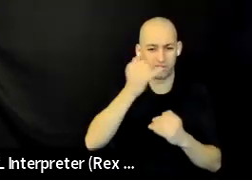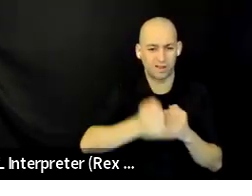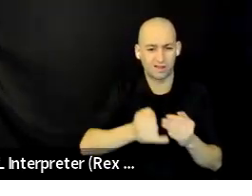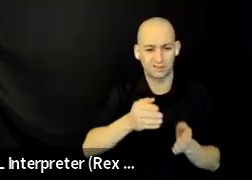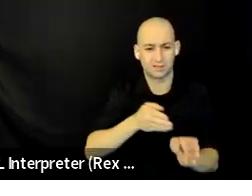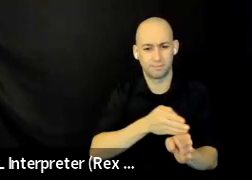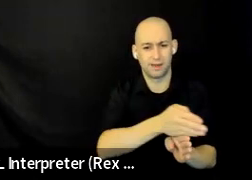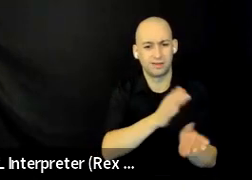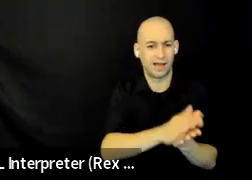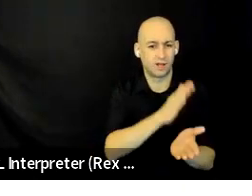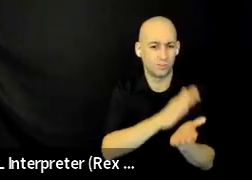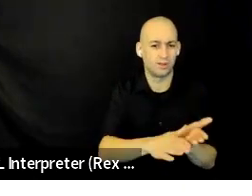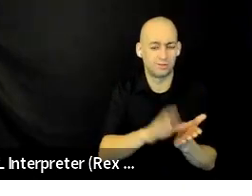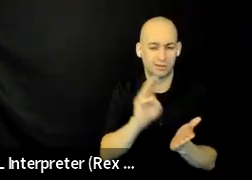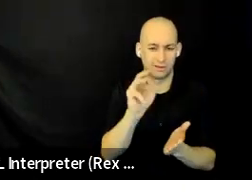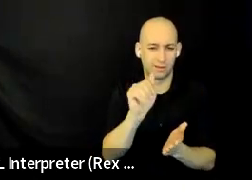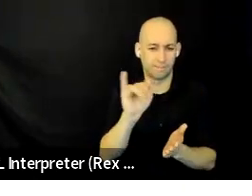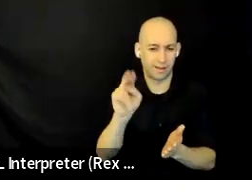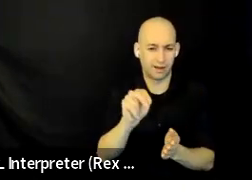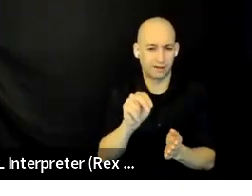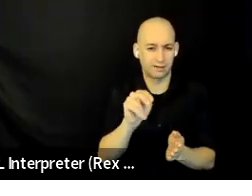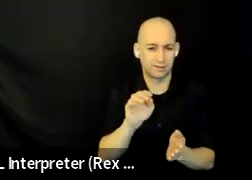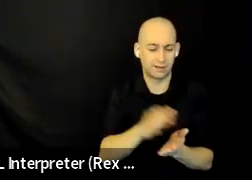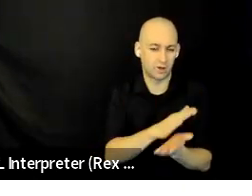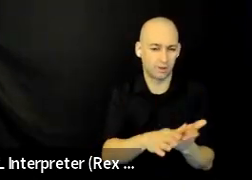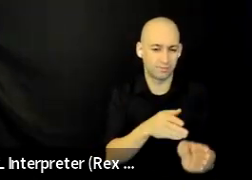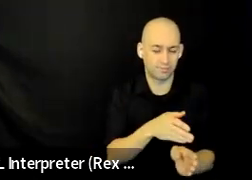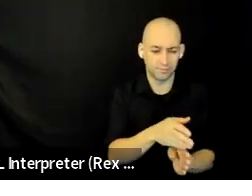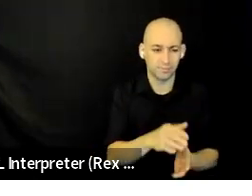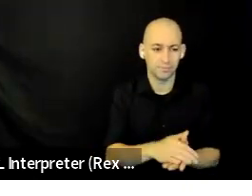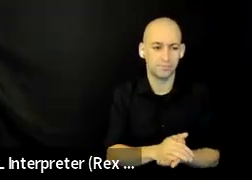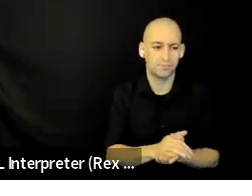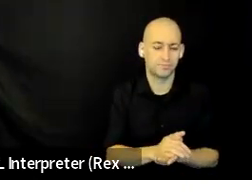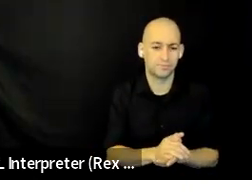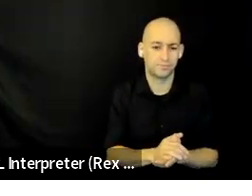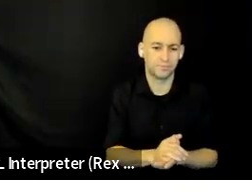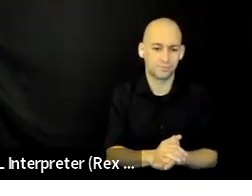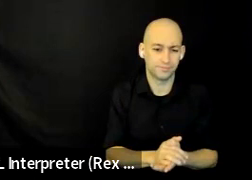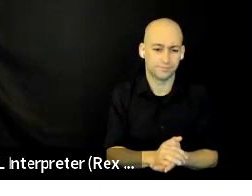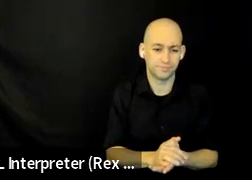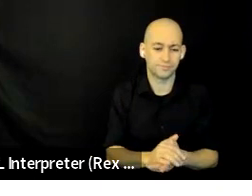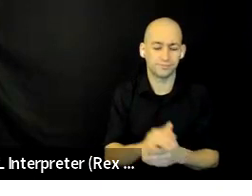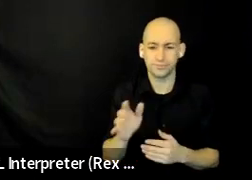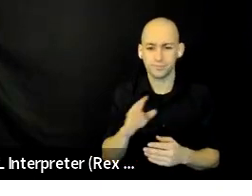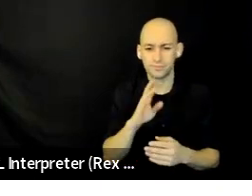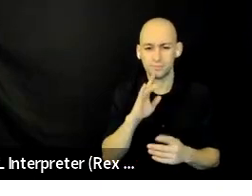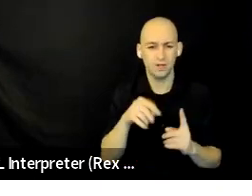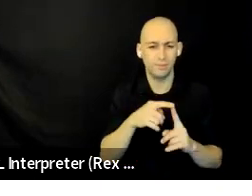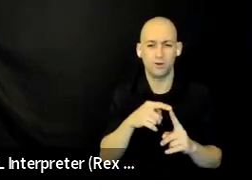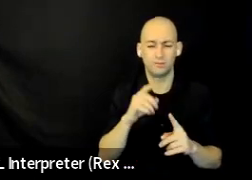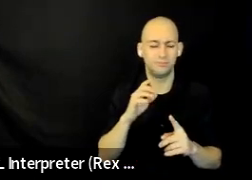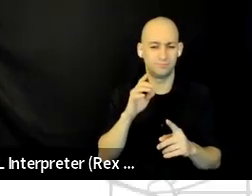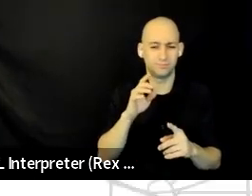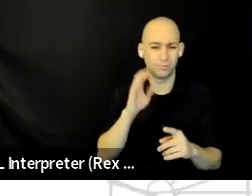metrics by the end of 2024. And as we move forward, we'll be more than happy to provide updates at future commission meetings on the progress that we're making. Next